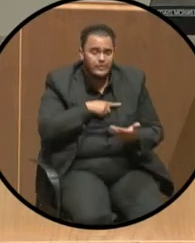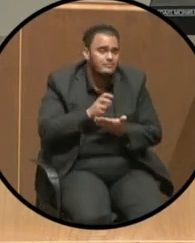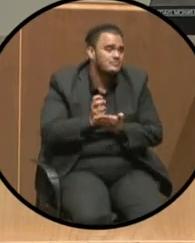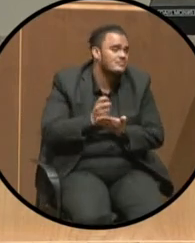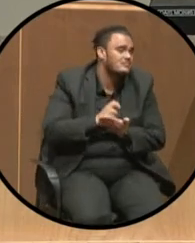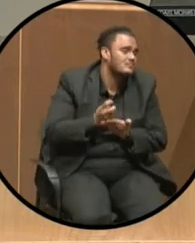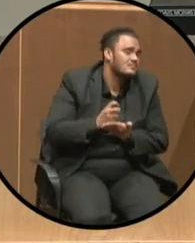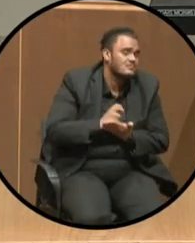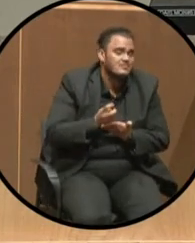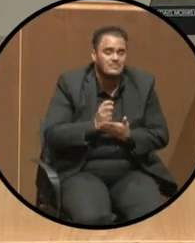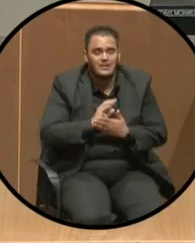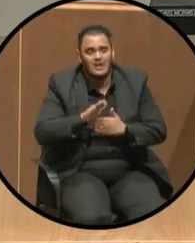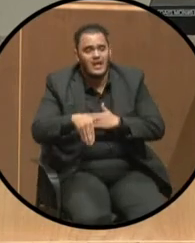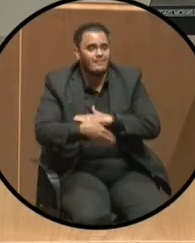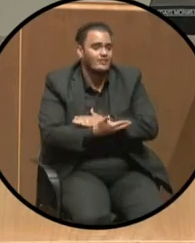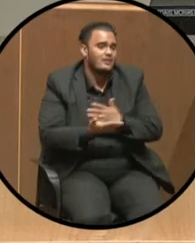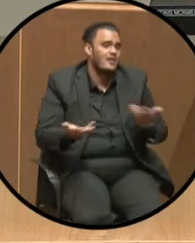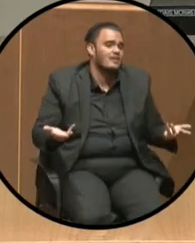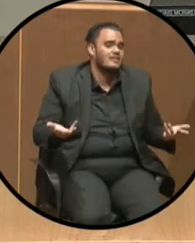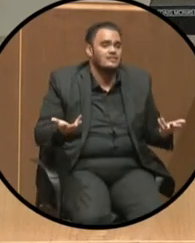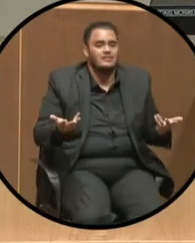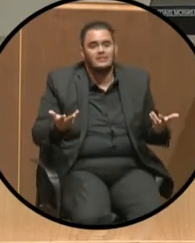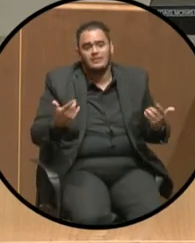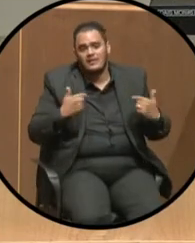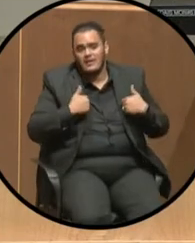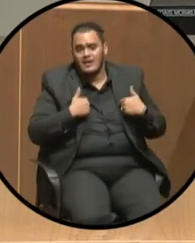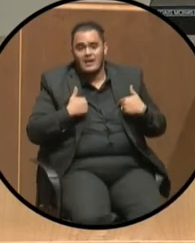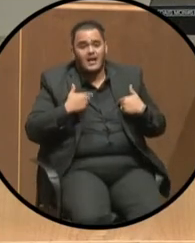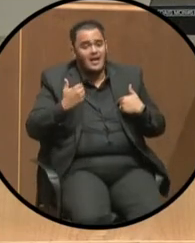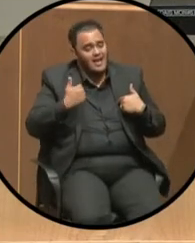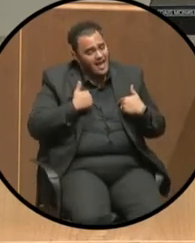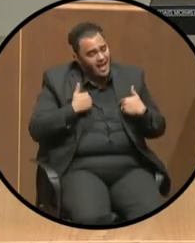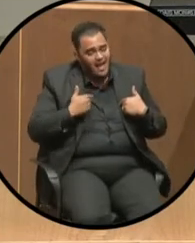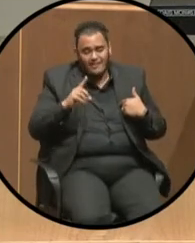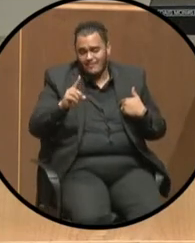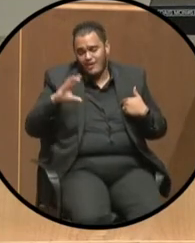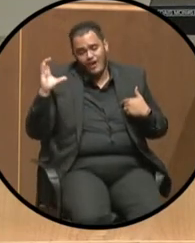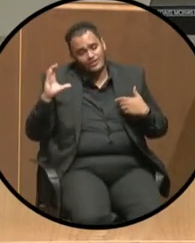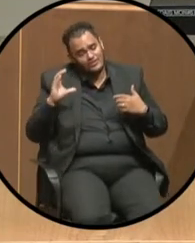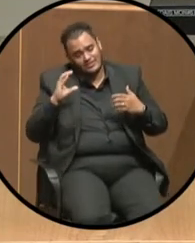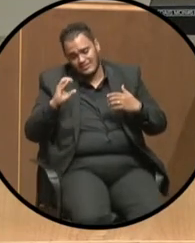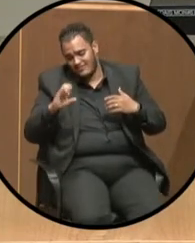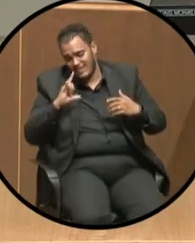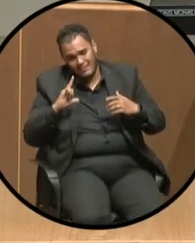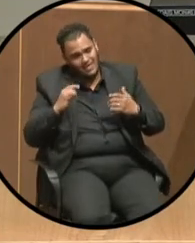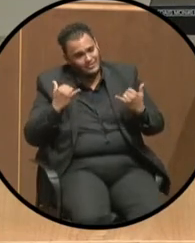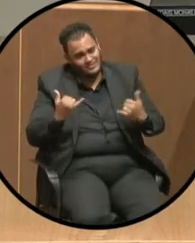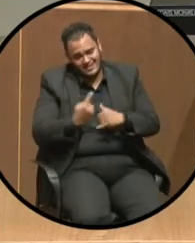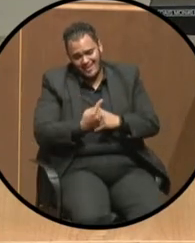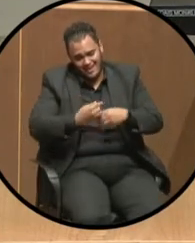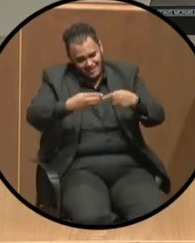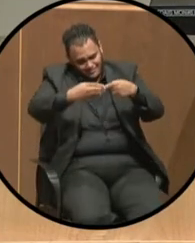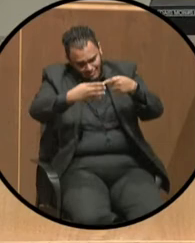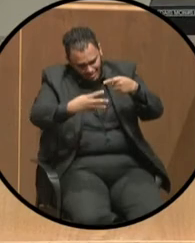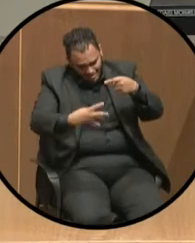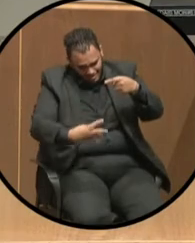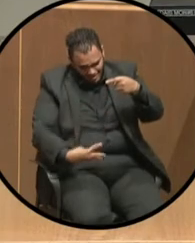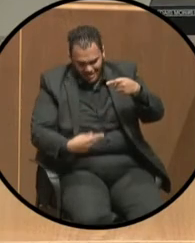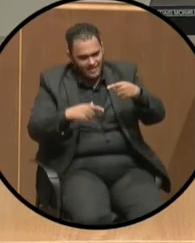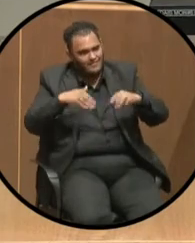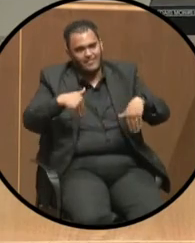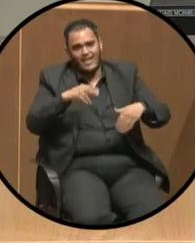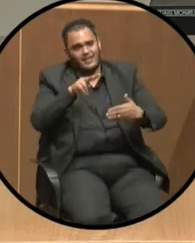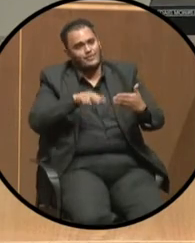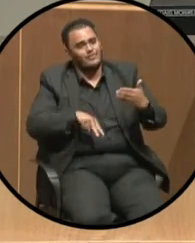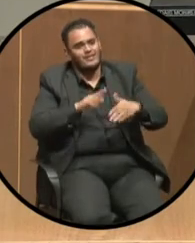everybody, and I got hundreds of emails today, so I'm gonna be honest, I haven't gotten through them all, but I really appreciate everyone that